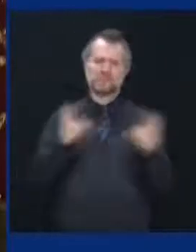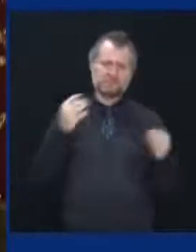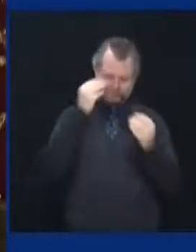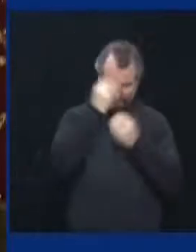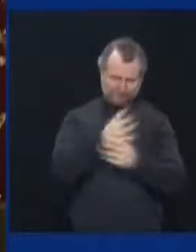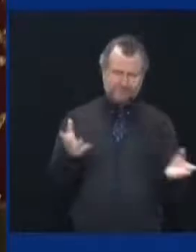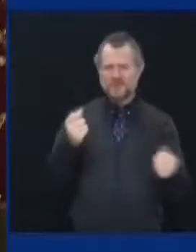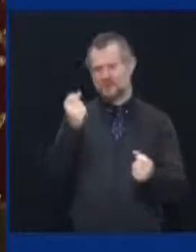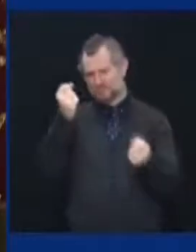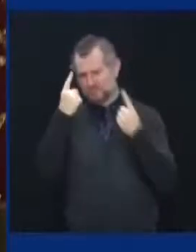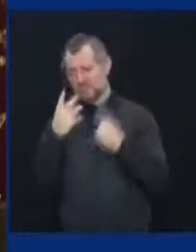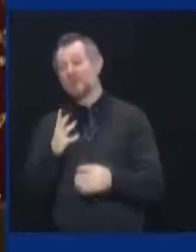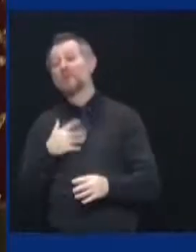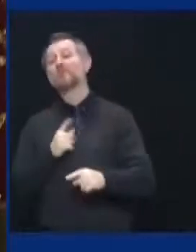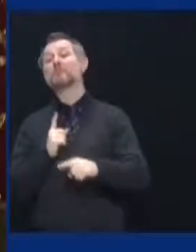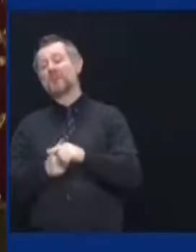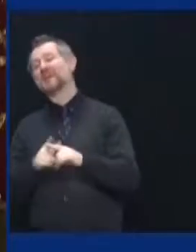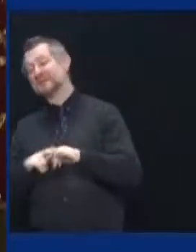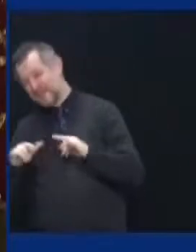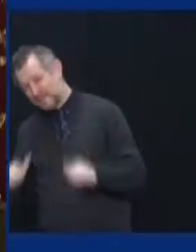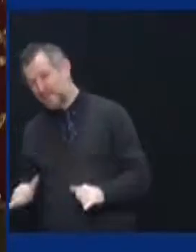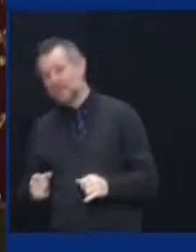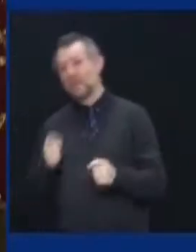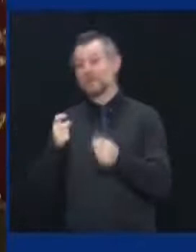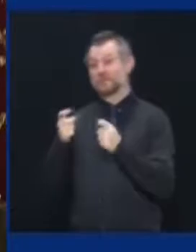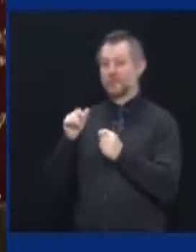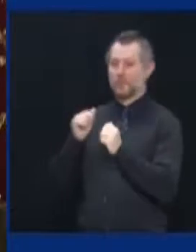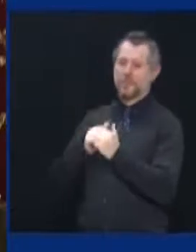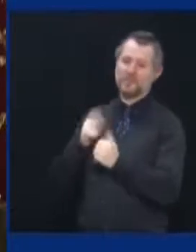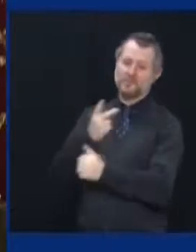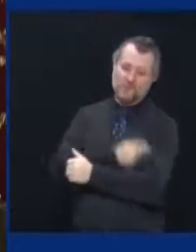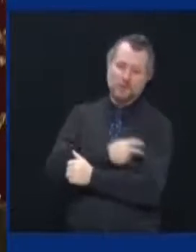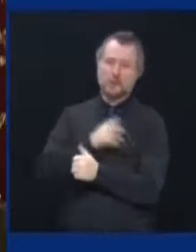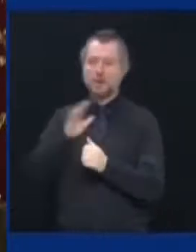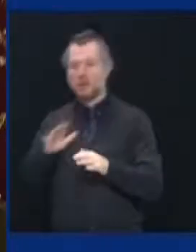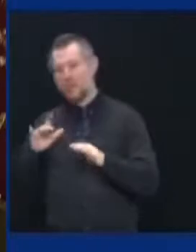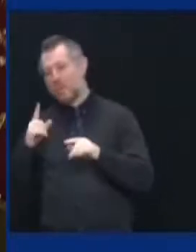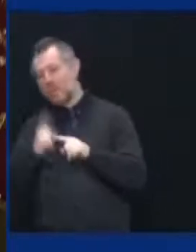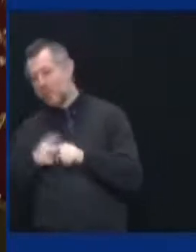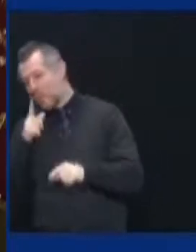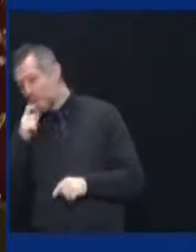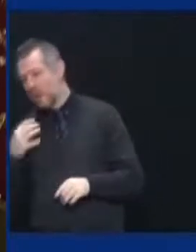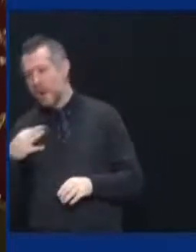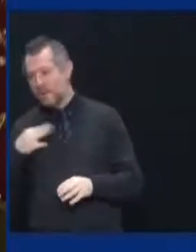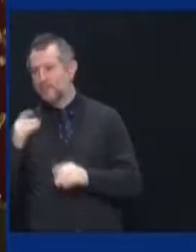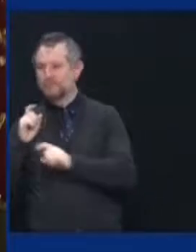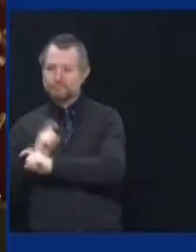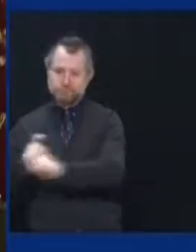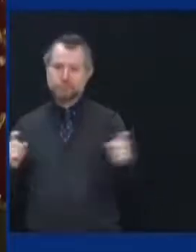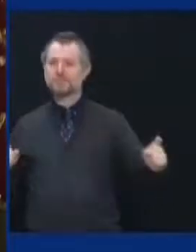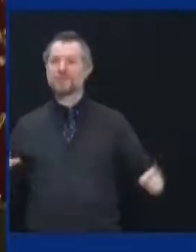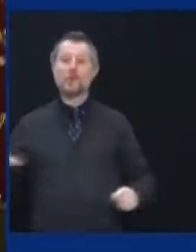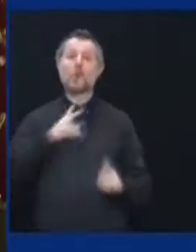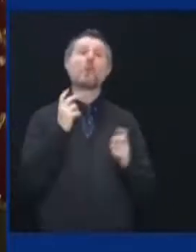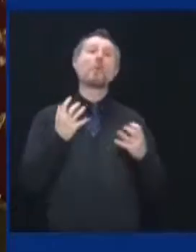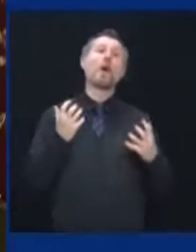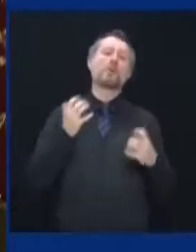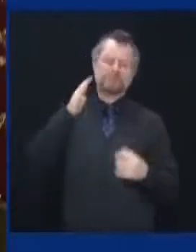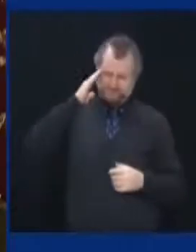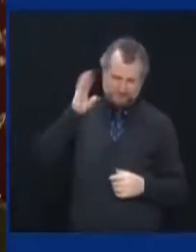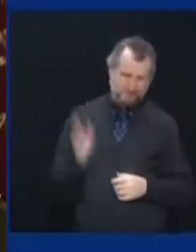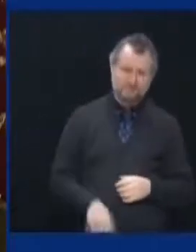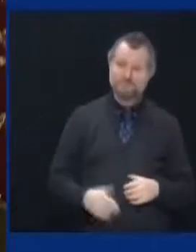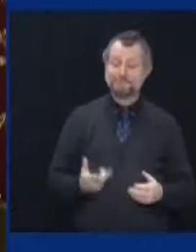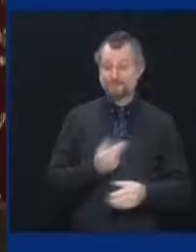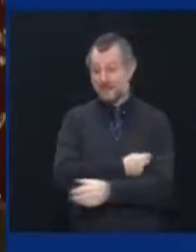trying to deal with the issues of the general website and the influx of people who are very eager to get the vaccine. On the number of